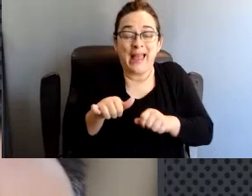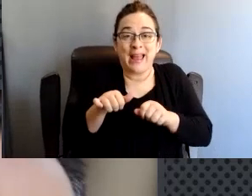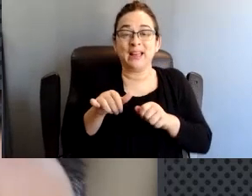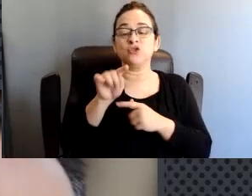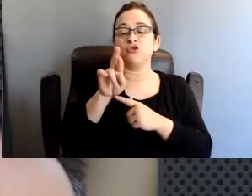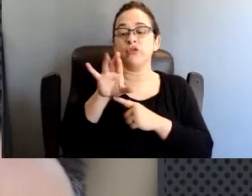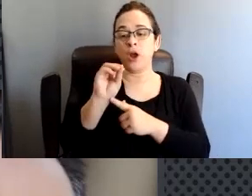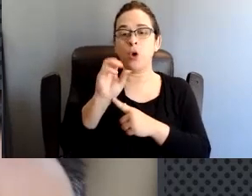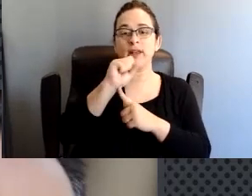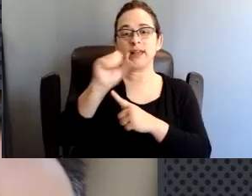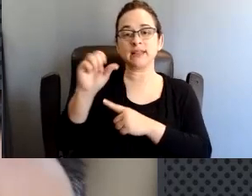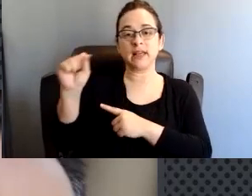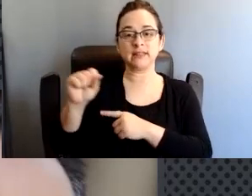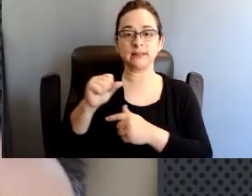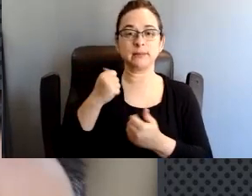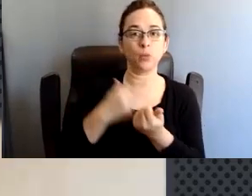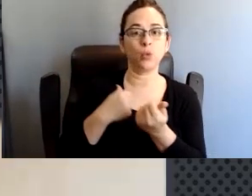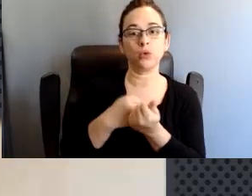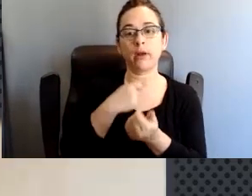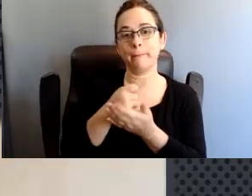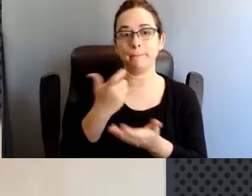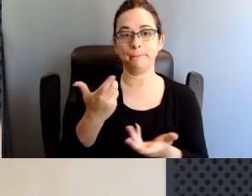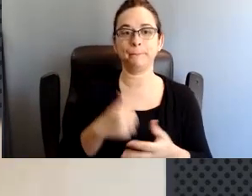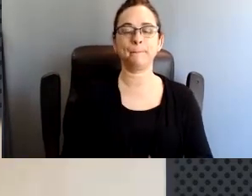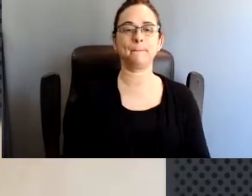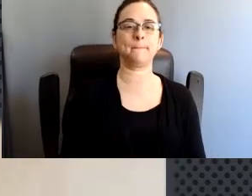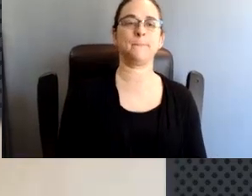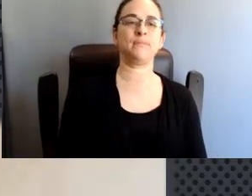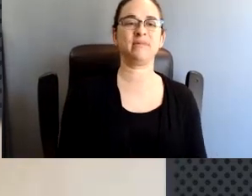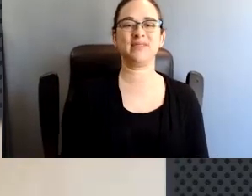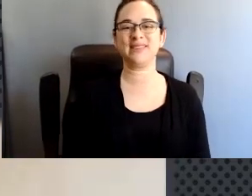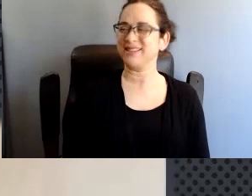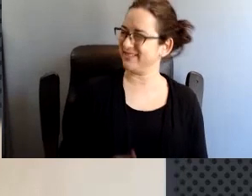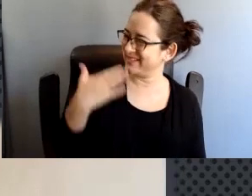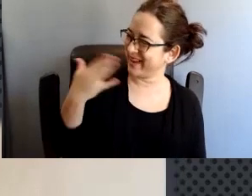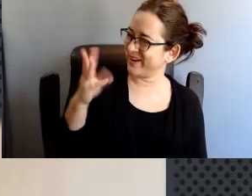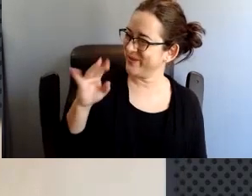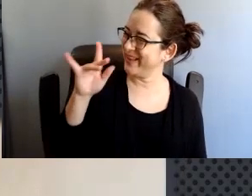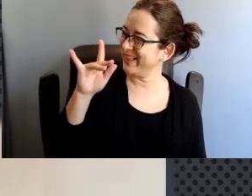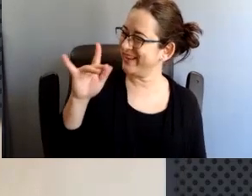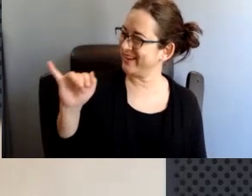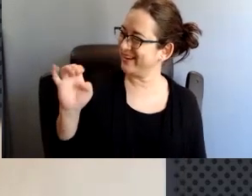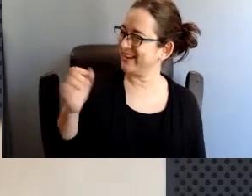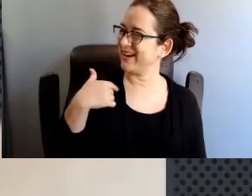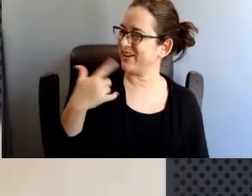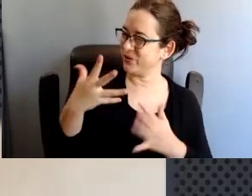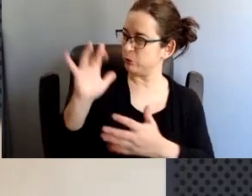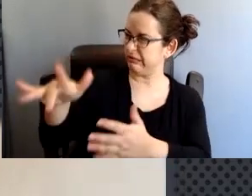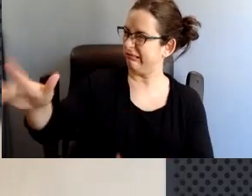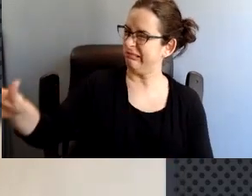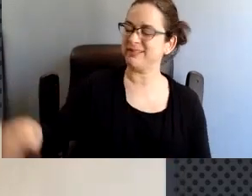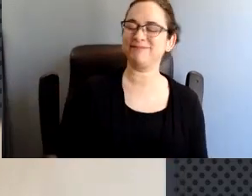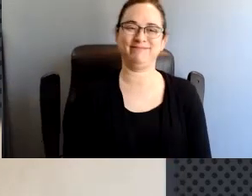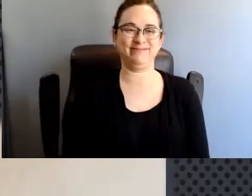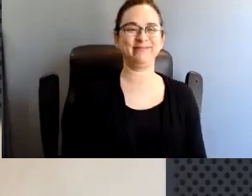we're also supporting our students as well? Thank you, Willie. See, I'm like you. I'm like, I want to click this. This is